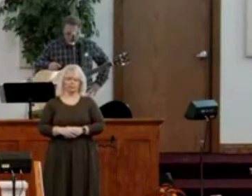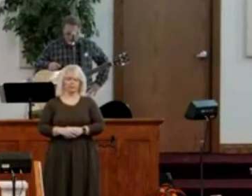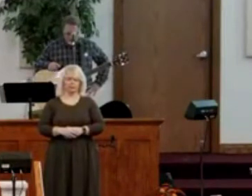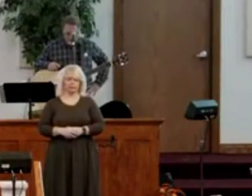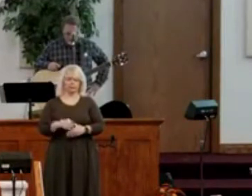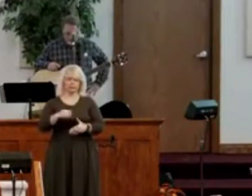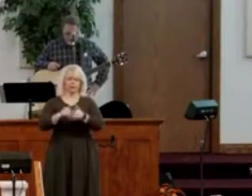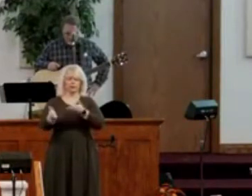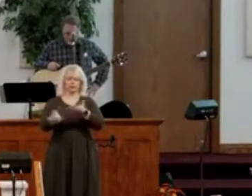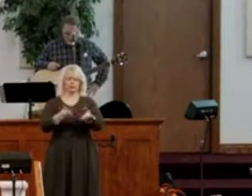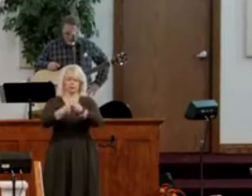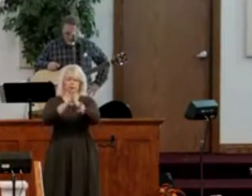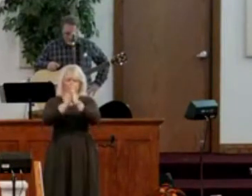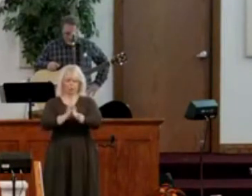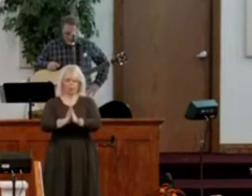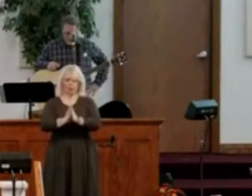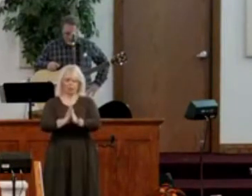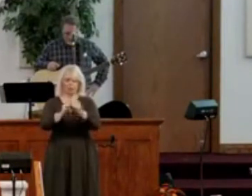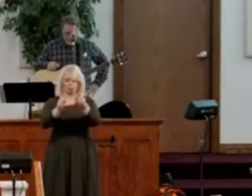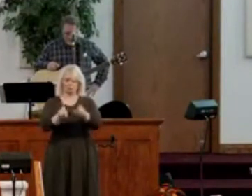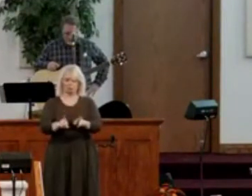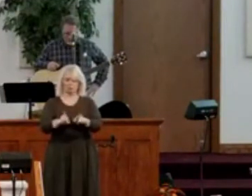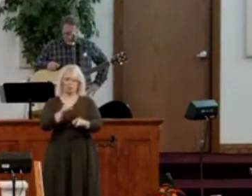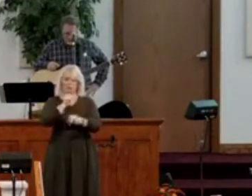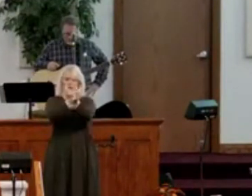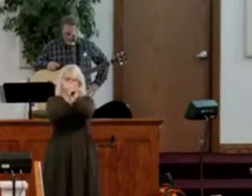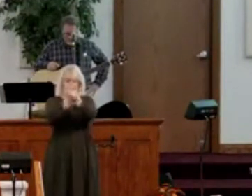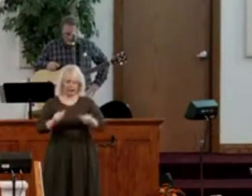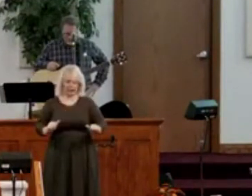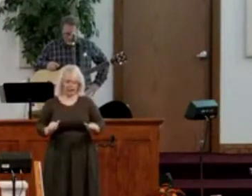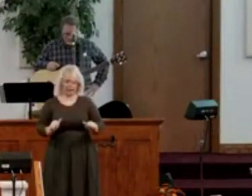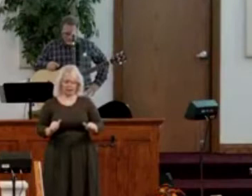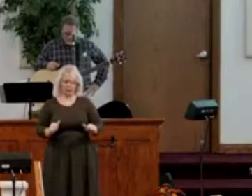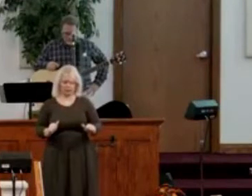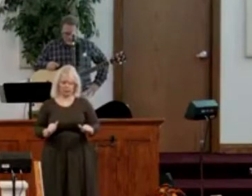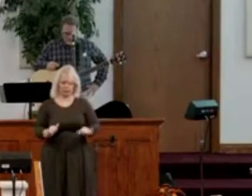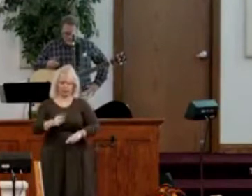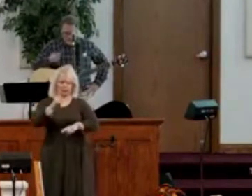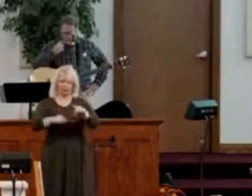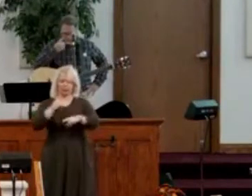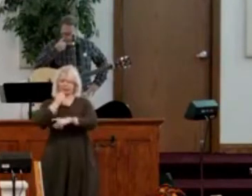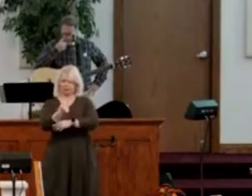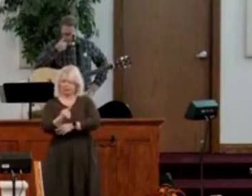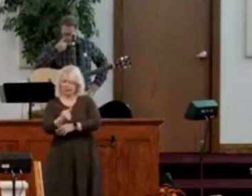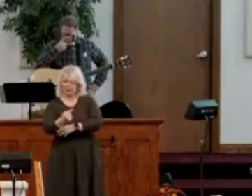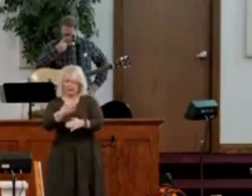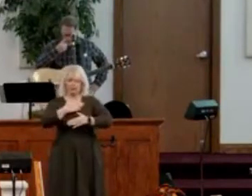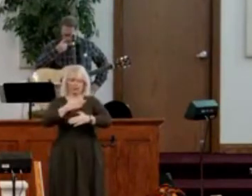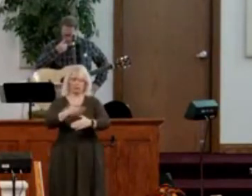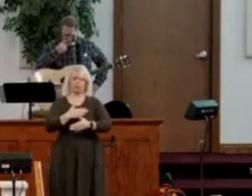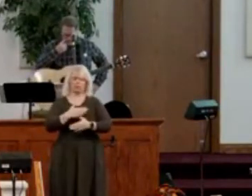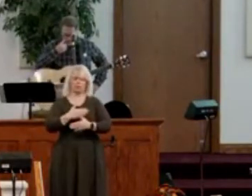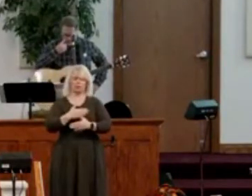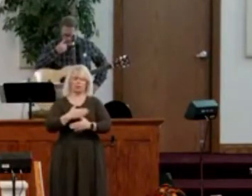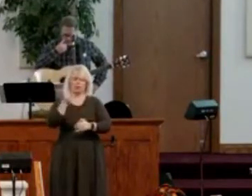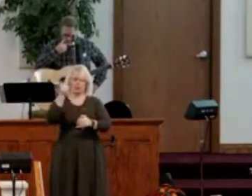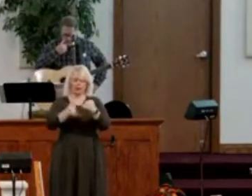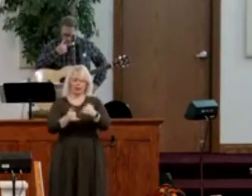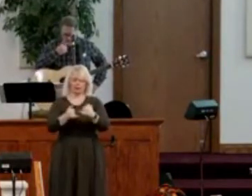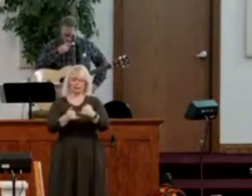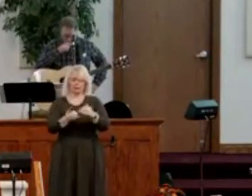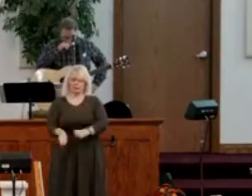pray that if there's anyone here who doesn't know you, who's not saved, who can't say if they take their last breath today, they'll spend eternity in